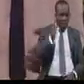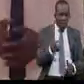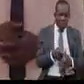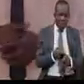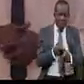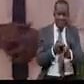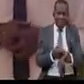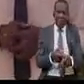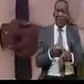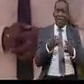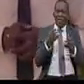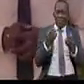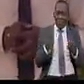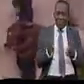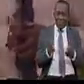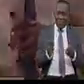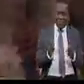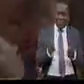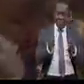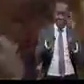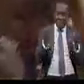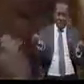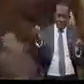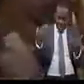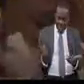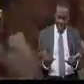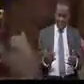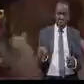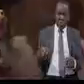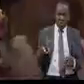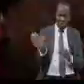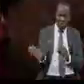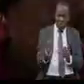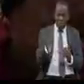You are going to go higher now.